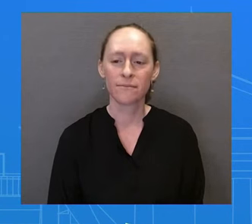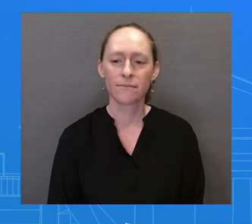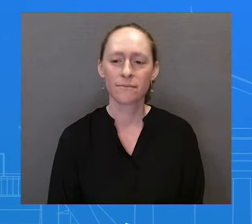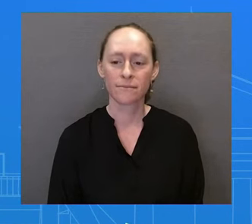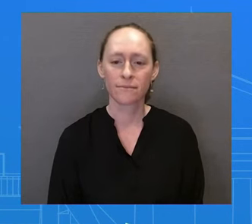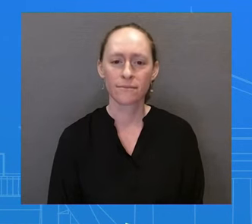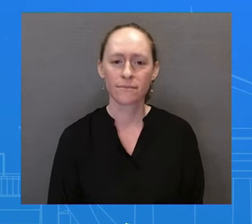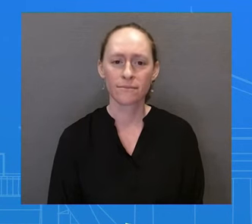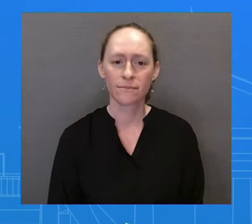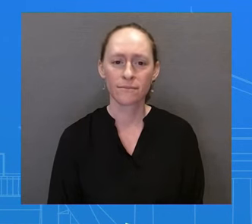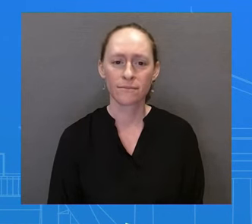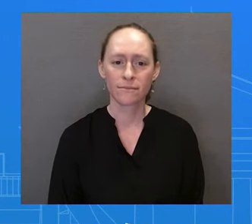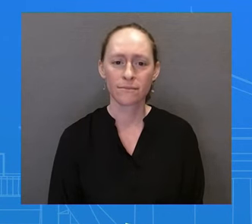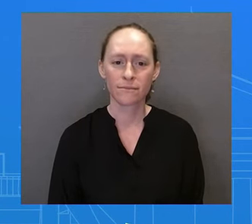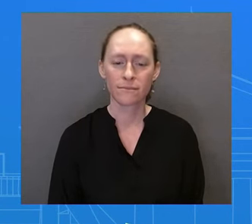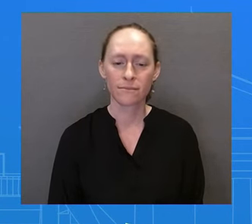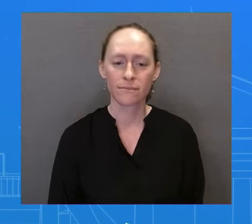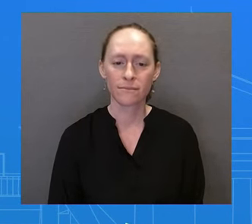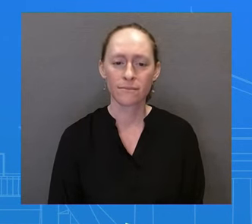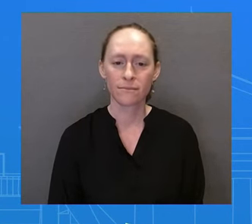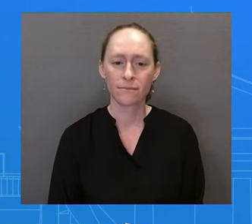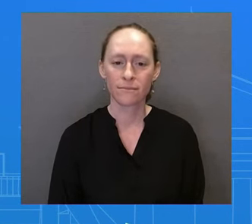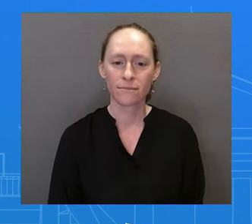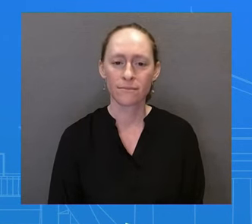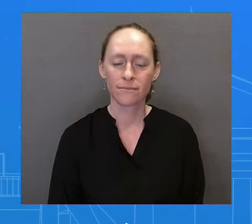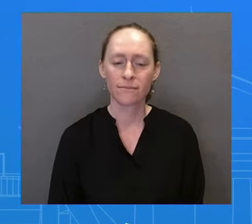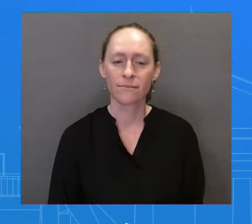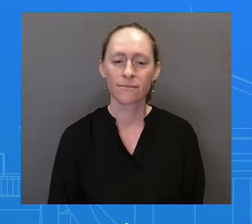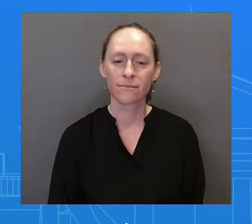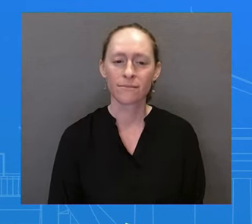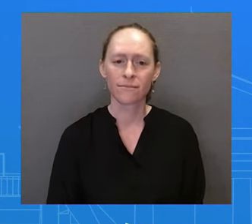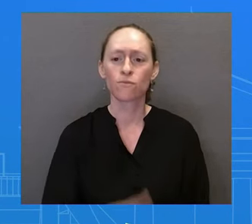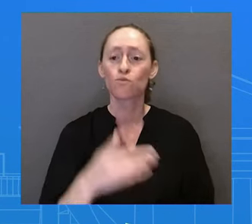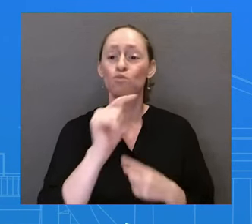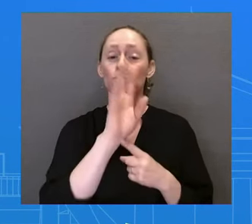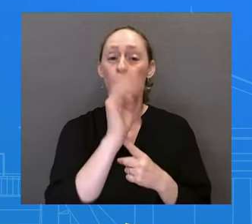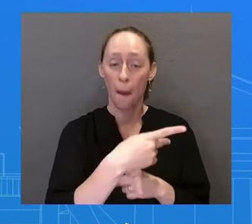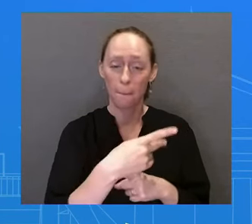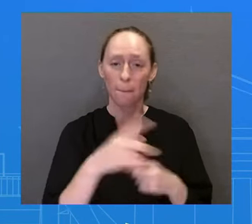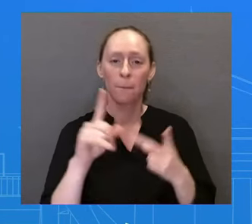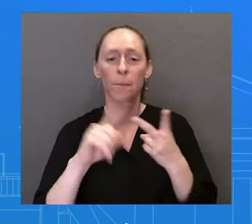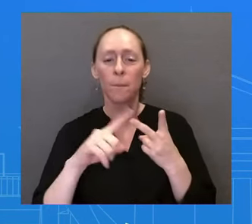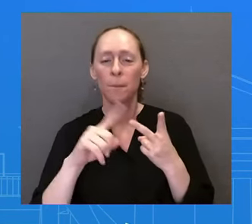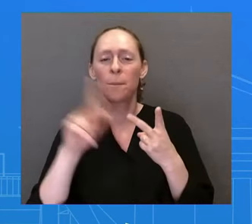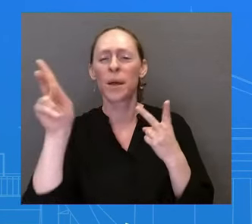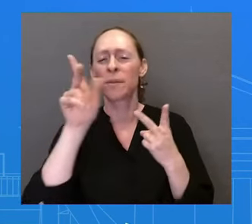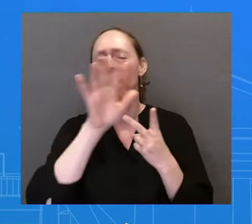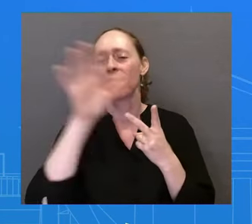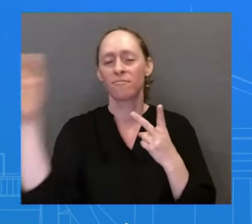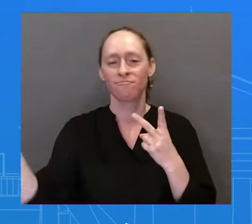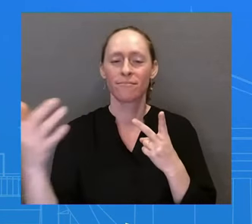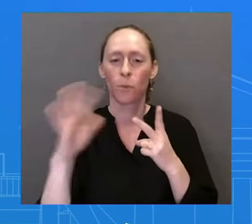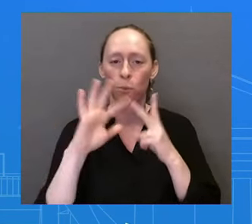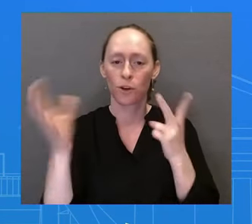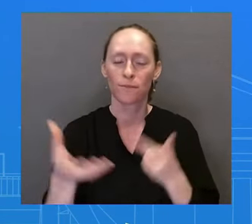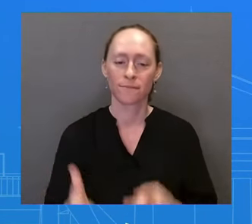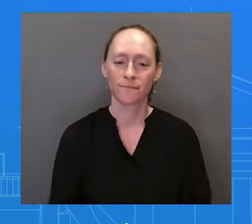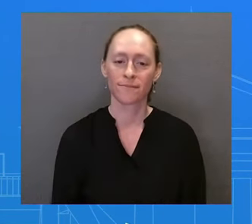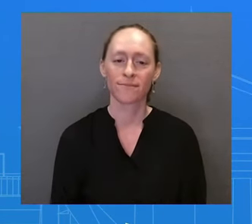countries. President Biden, in a speech that was an official speech and not a campaign speech last year in